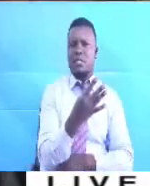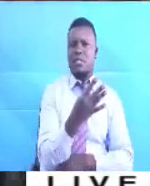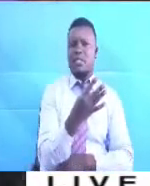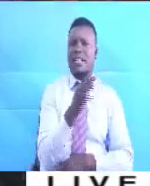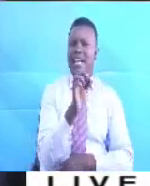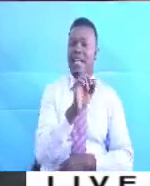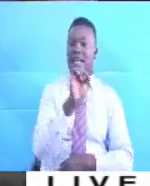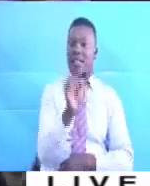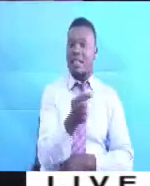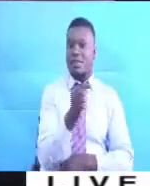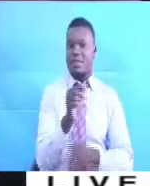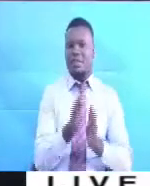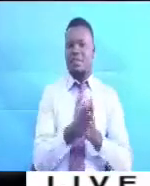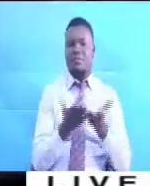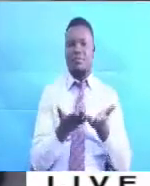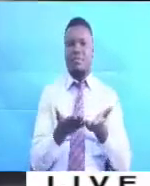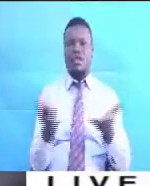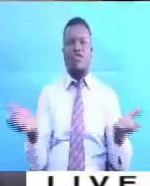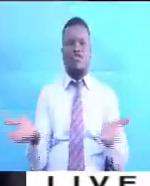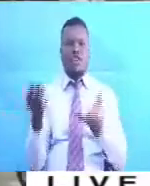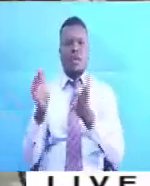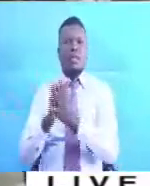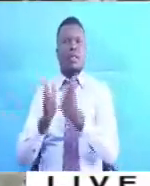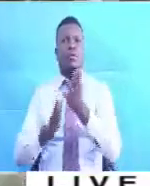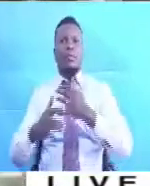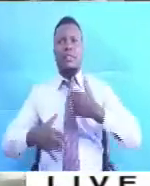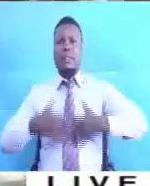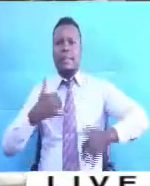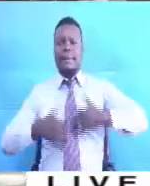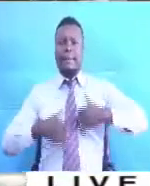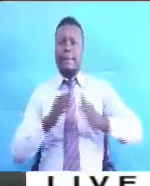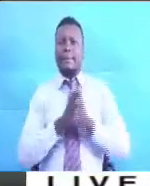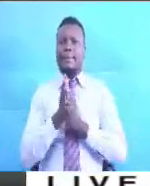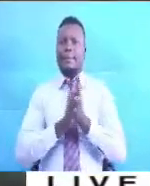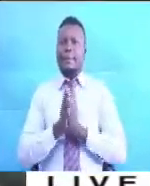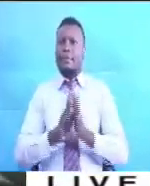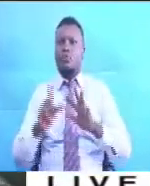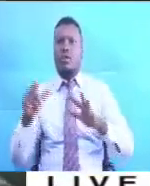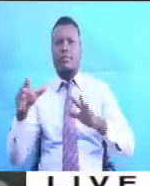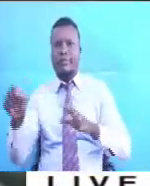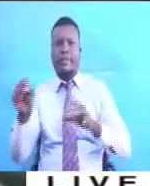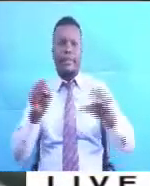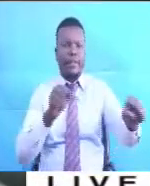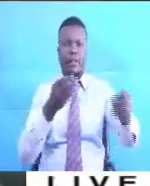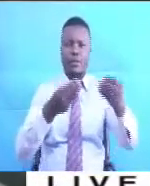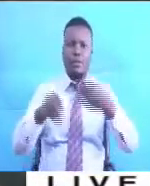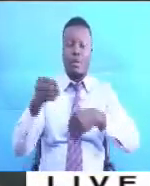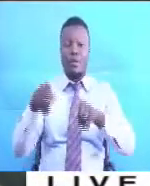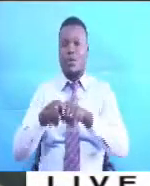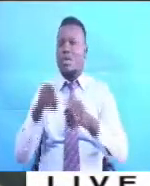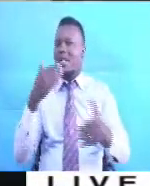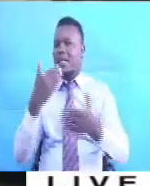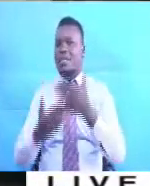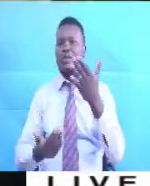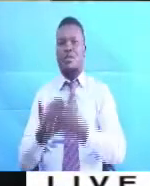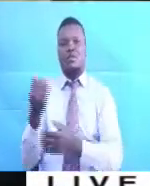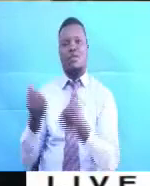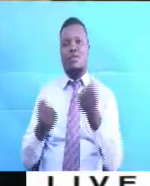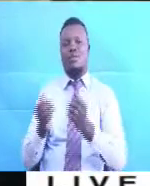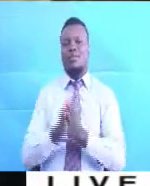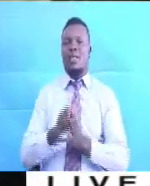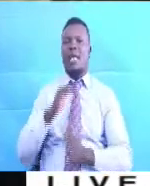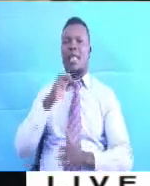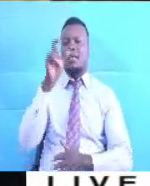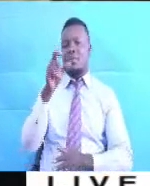The promotion attracted hundreds of would-be buyers who rushed to secure what appeared to be a bargain. A spokesperson